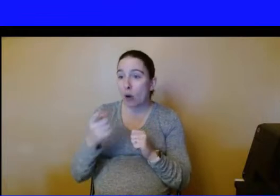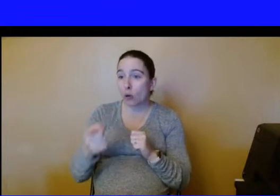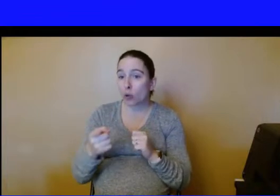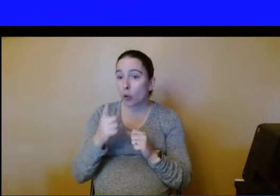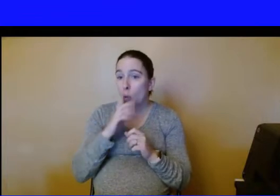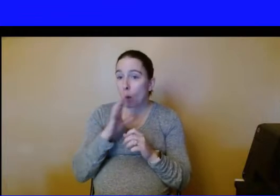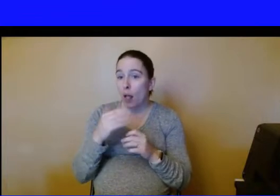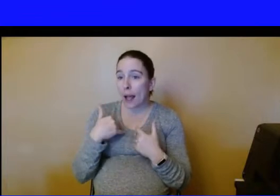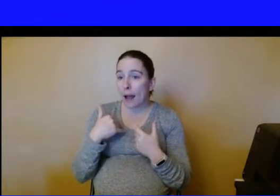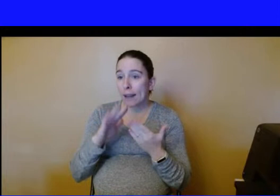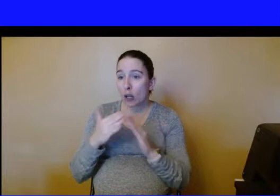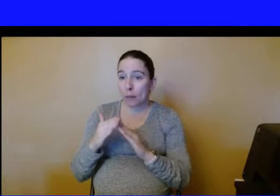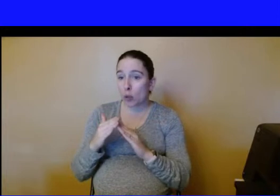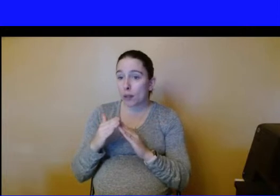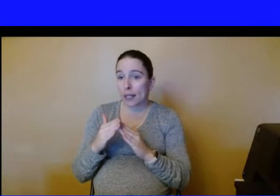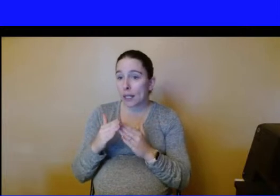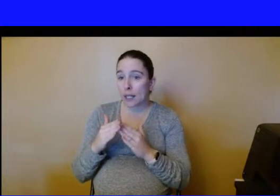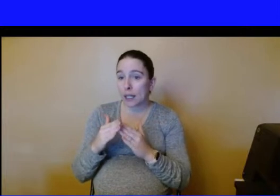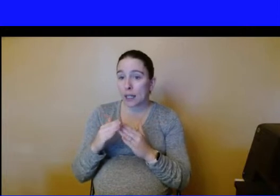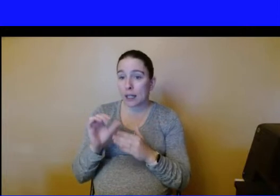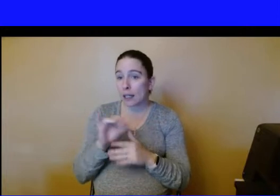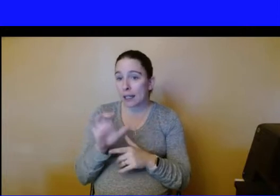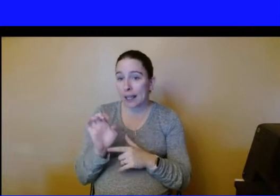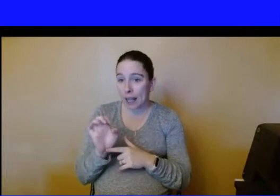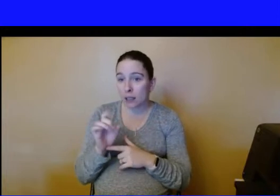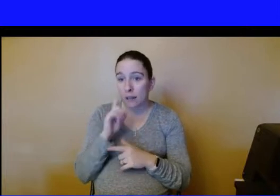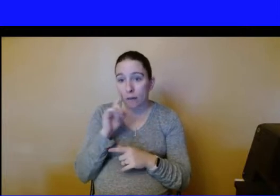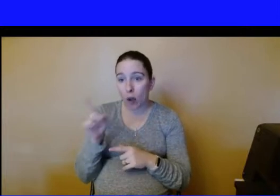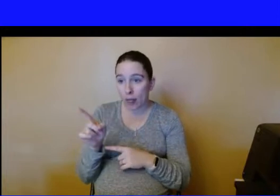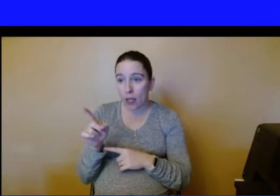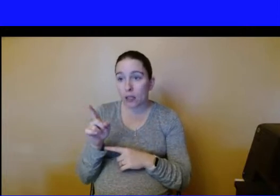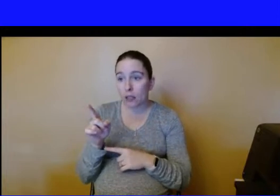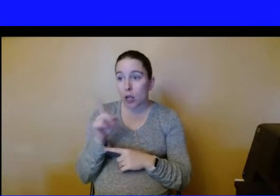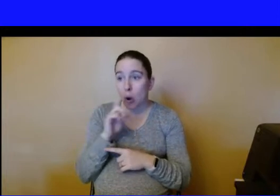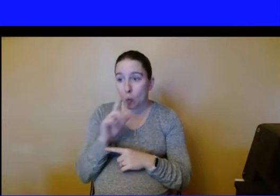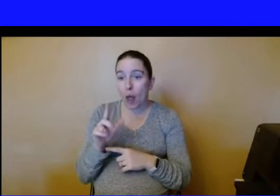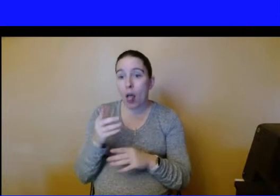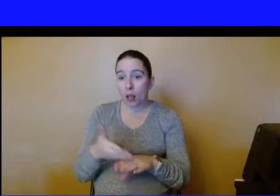the program. So if I may,